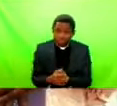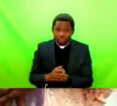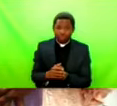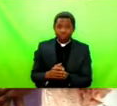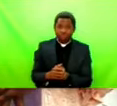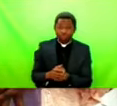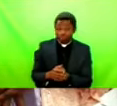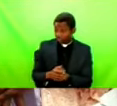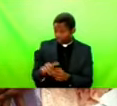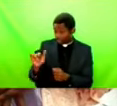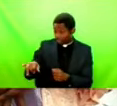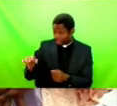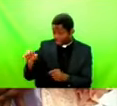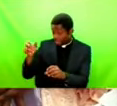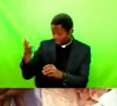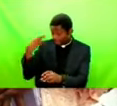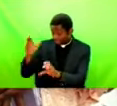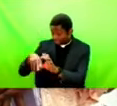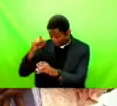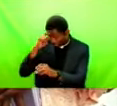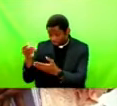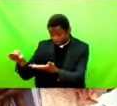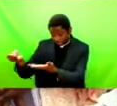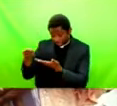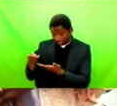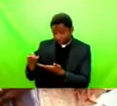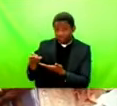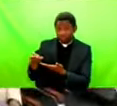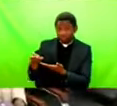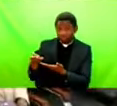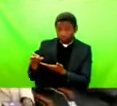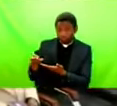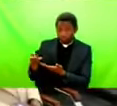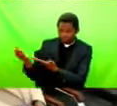he who brought me to be his pastor in Accra.